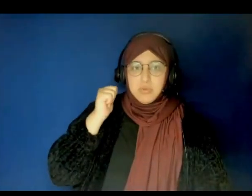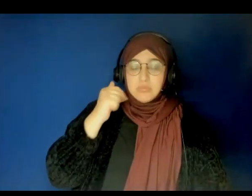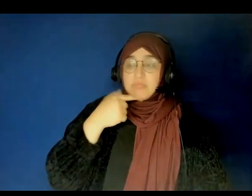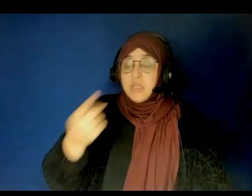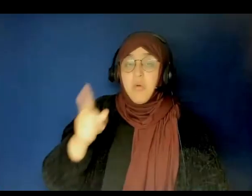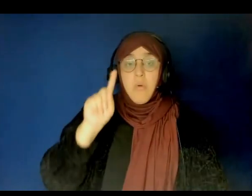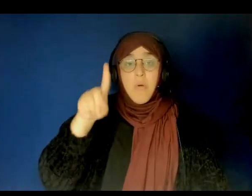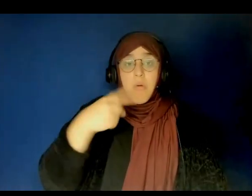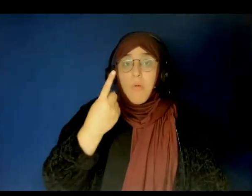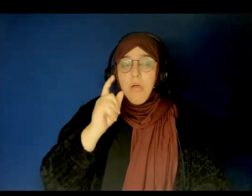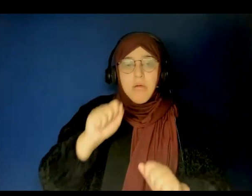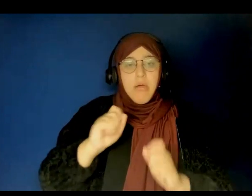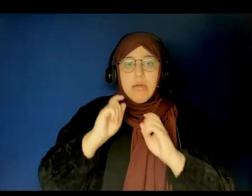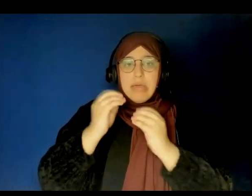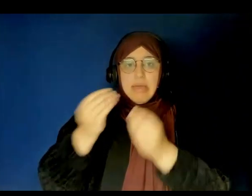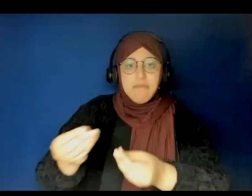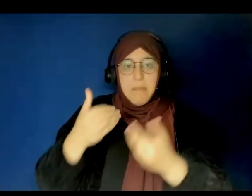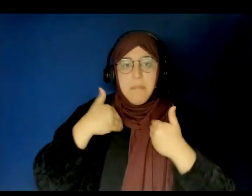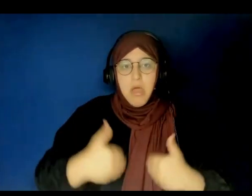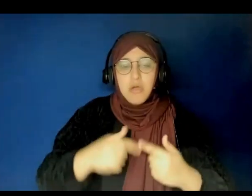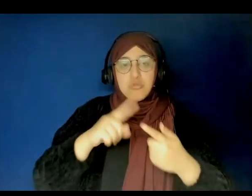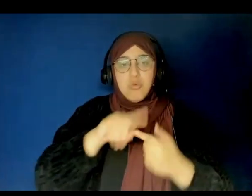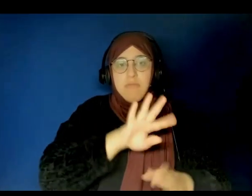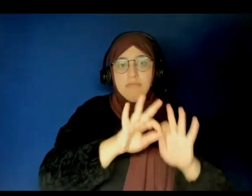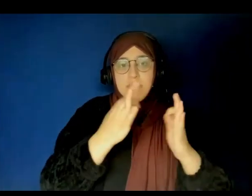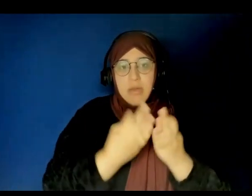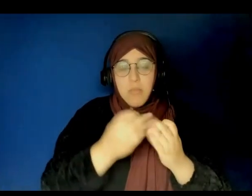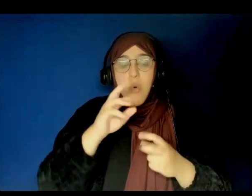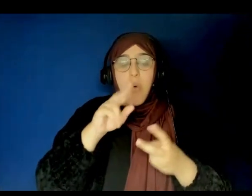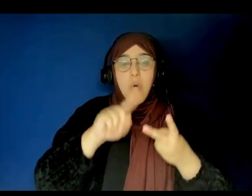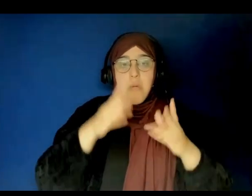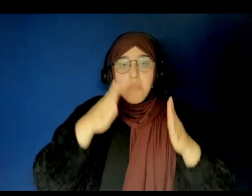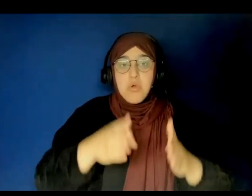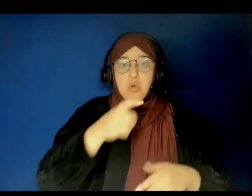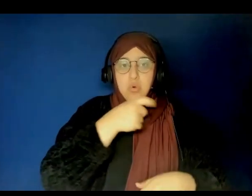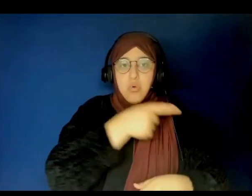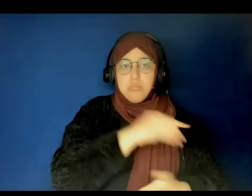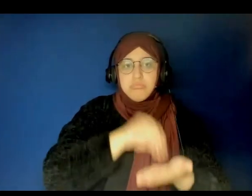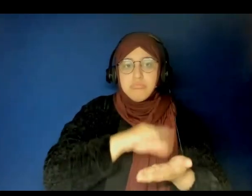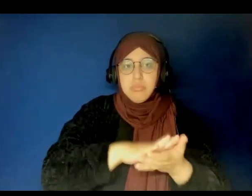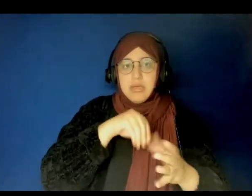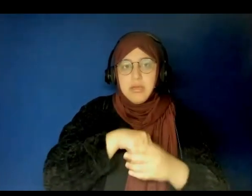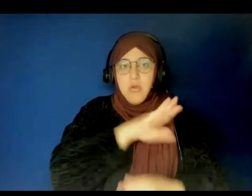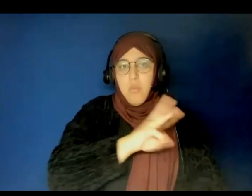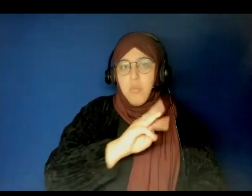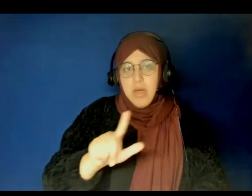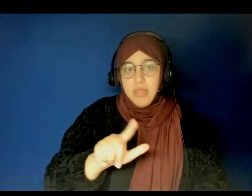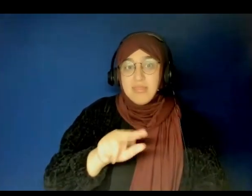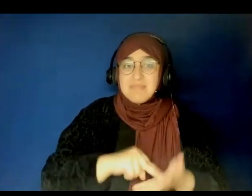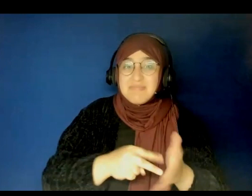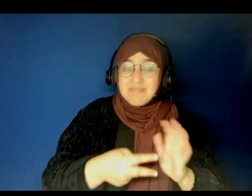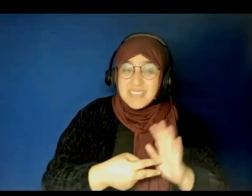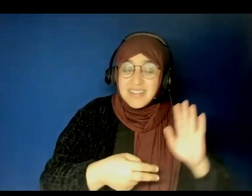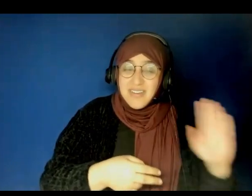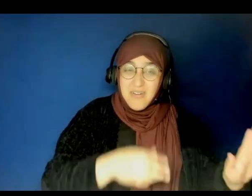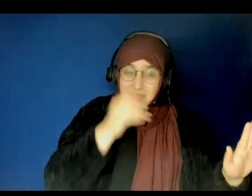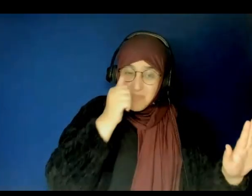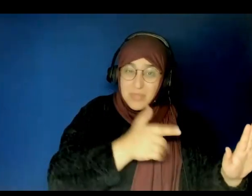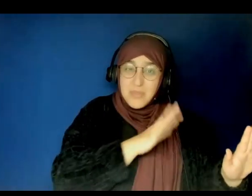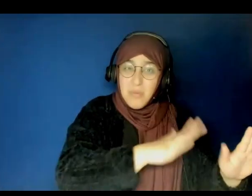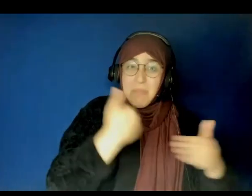body to next of kin or a person that he's designated in a will. And so this brother's body sat for 60 days in the